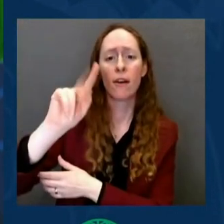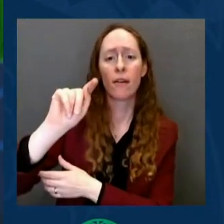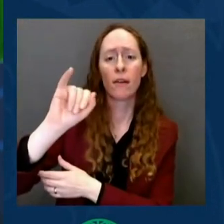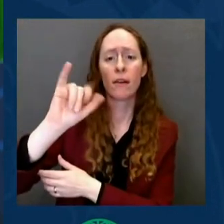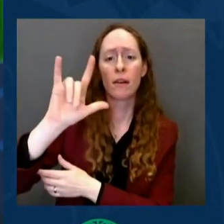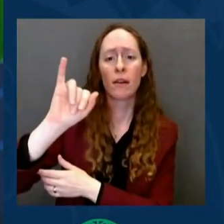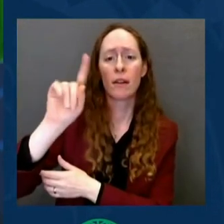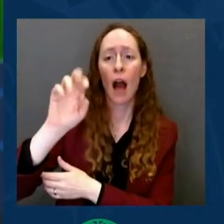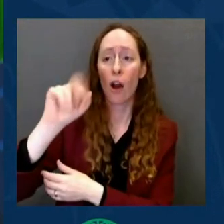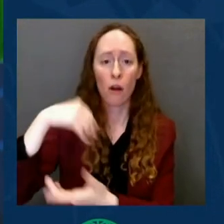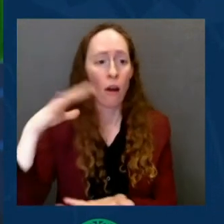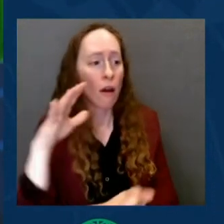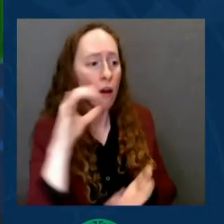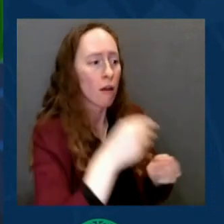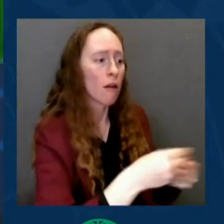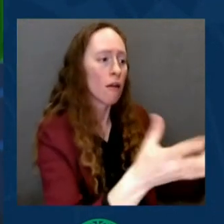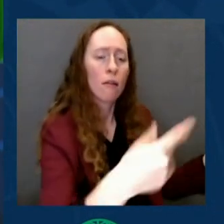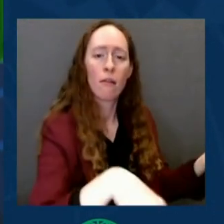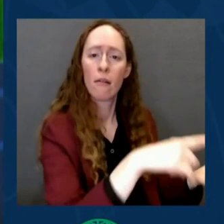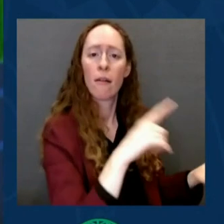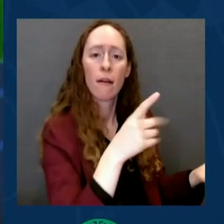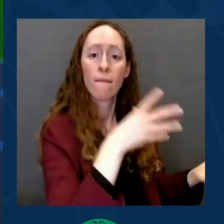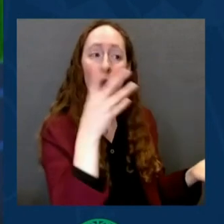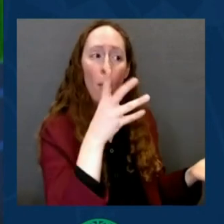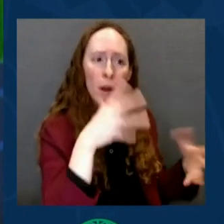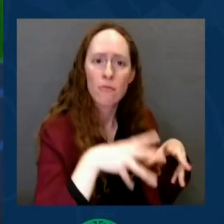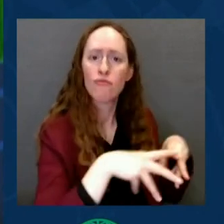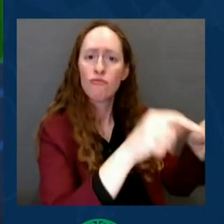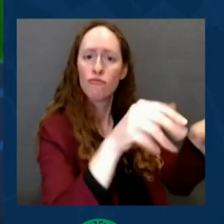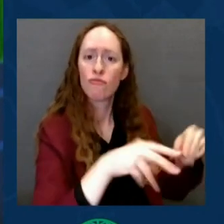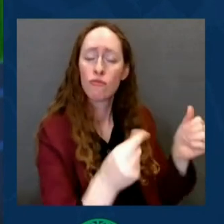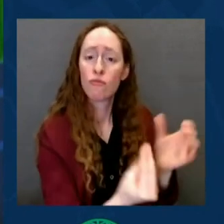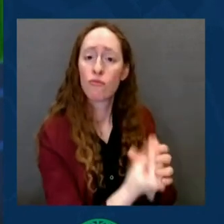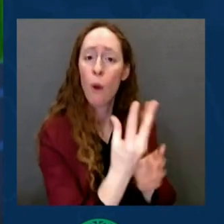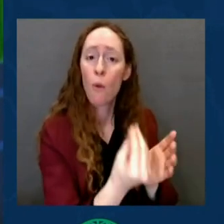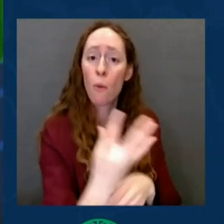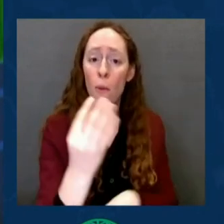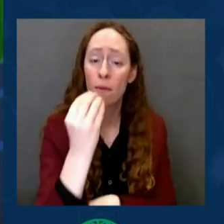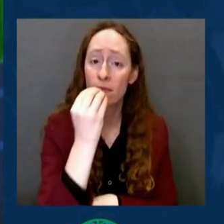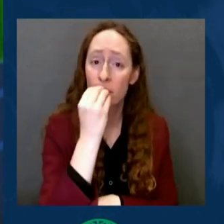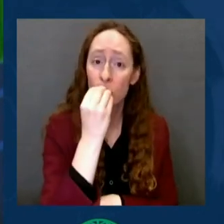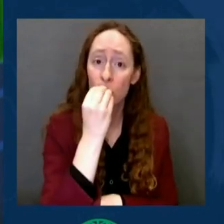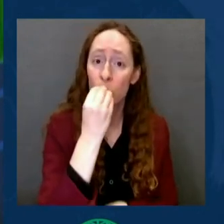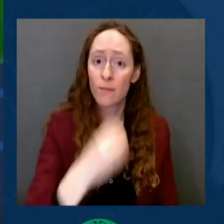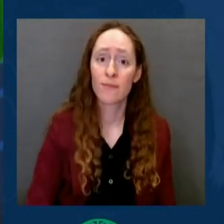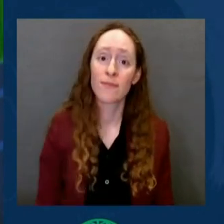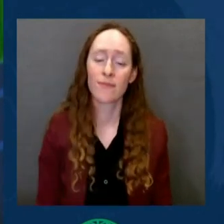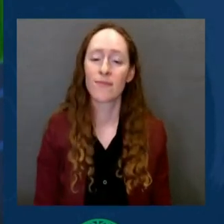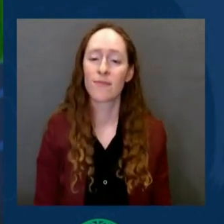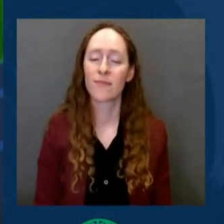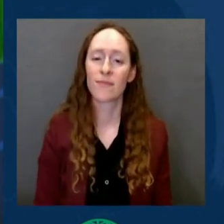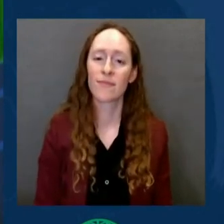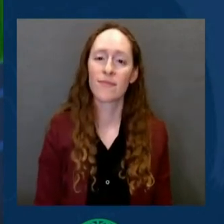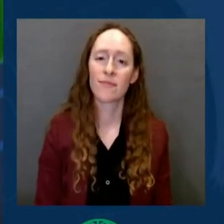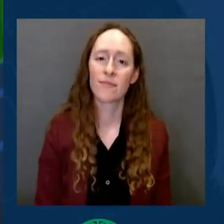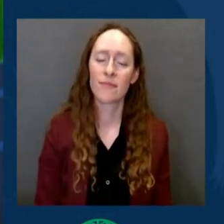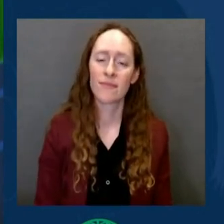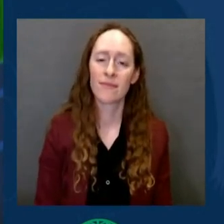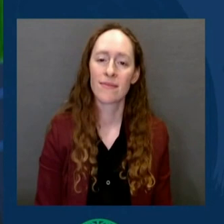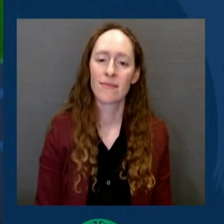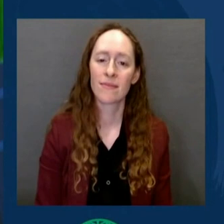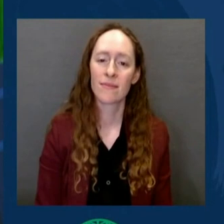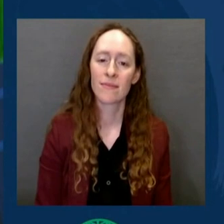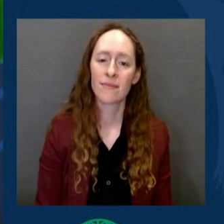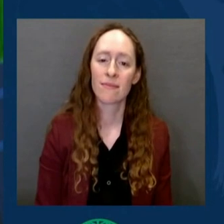improve production in Africa, including by making massive investments in